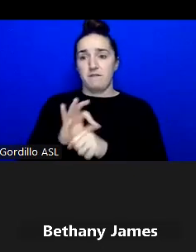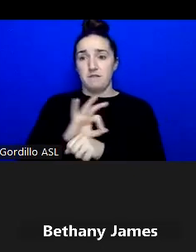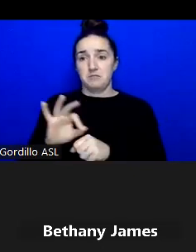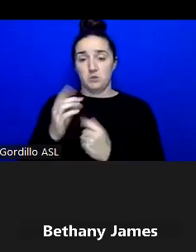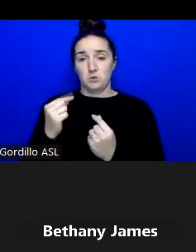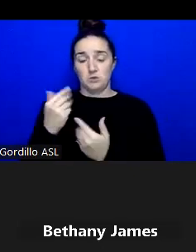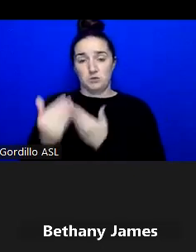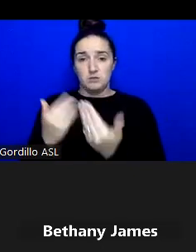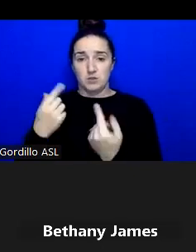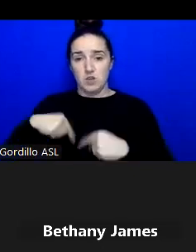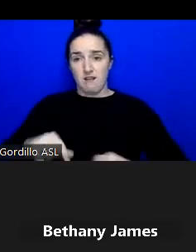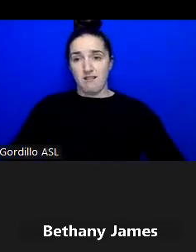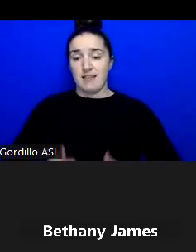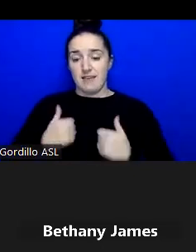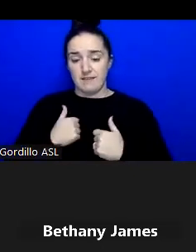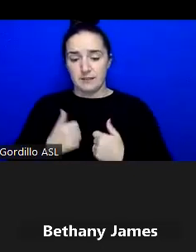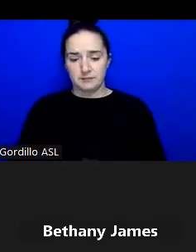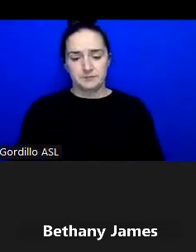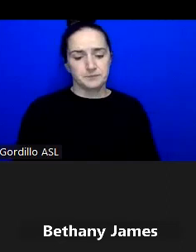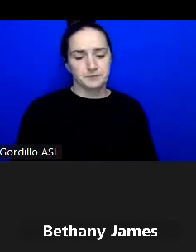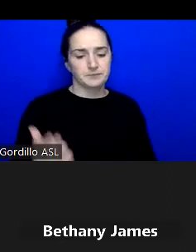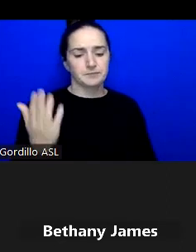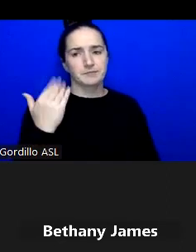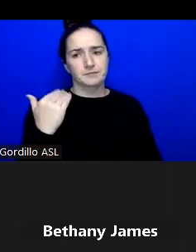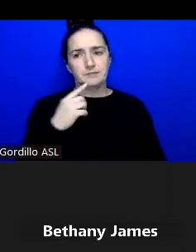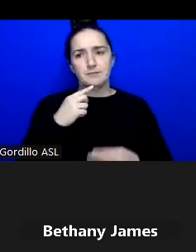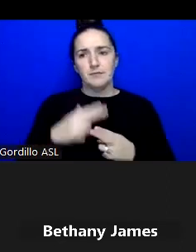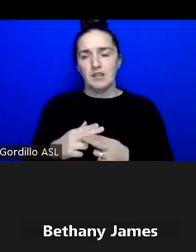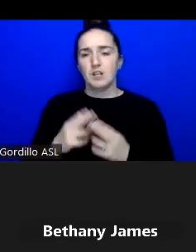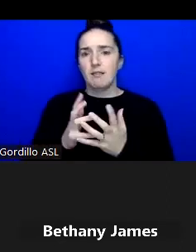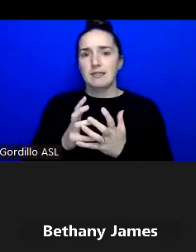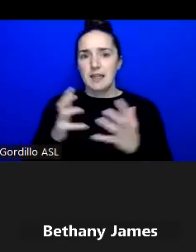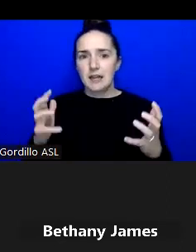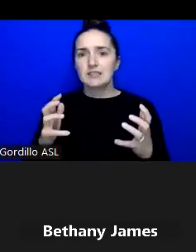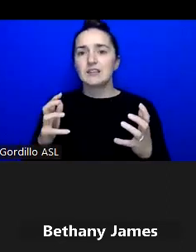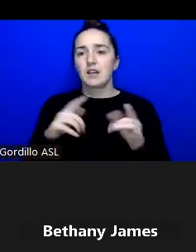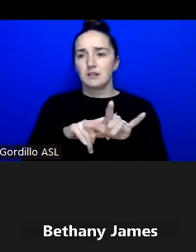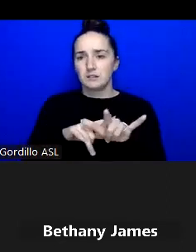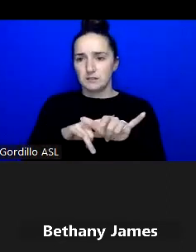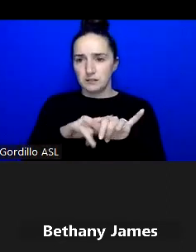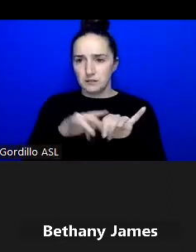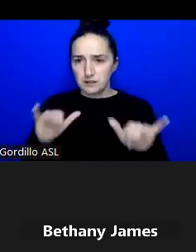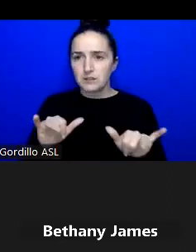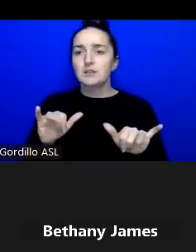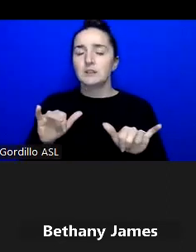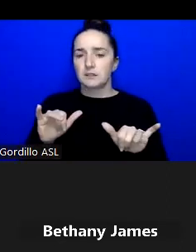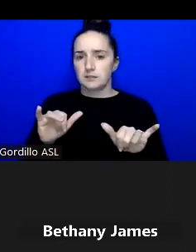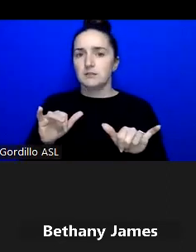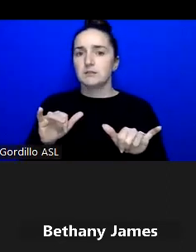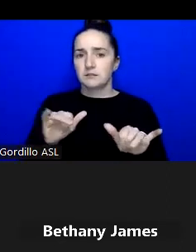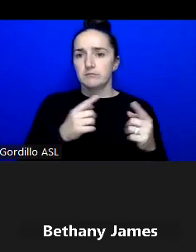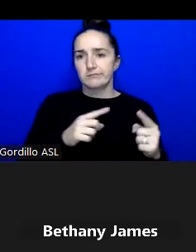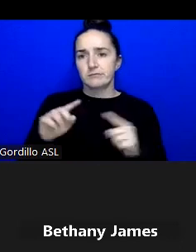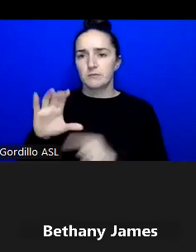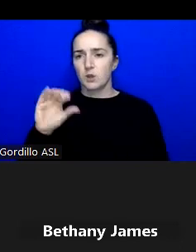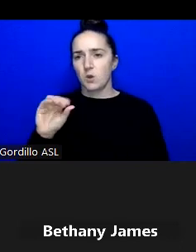mentioned before that there are a lot of comorbid conditions that occur with hearing loss or can occur with hearing loss. It doesn't mean you